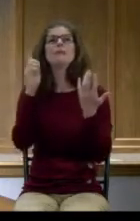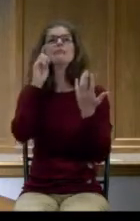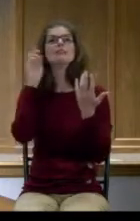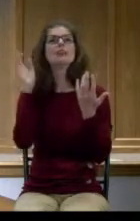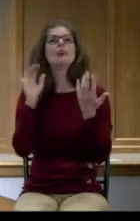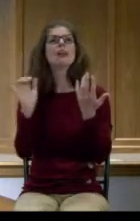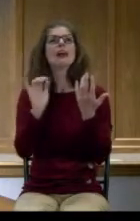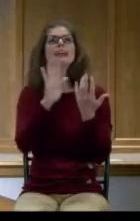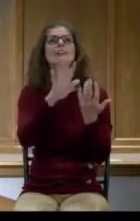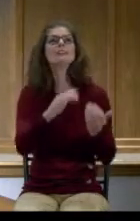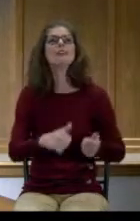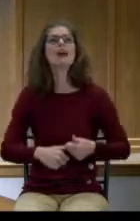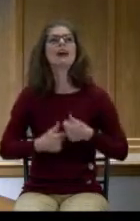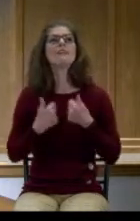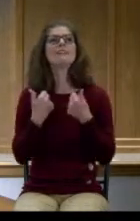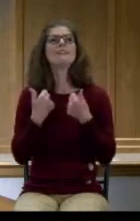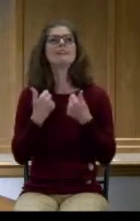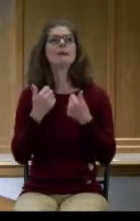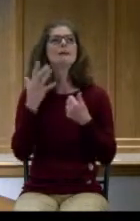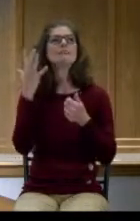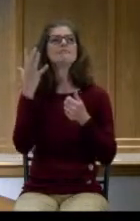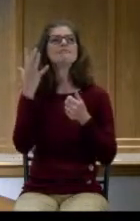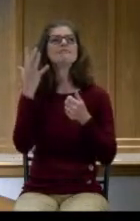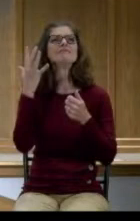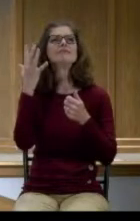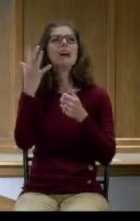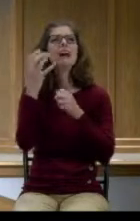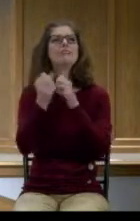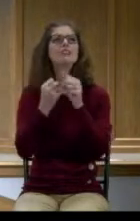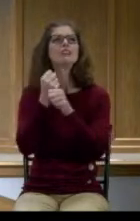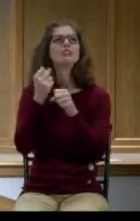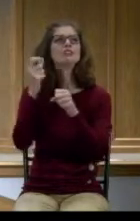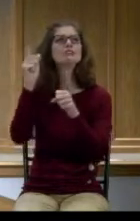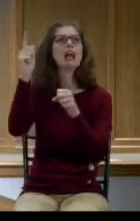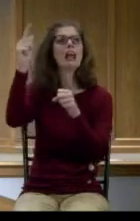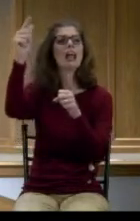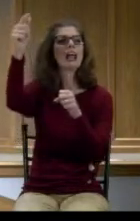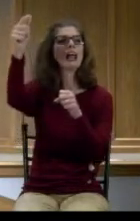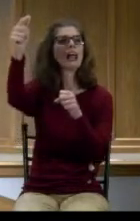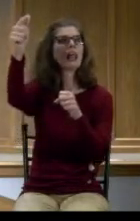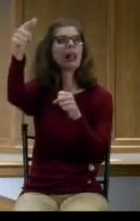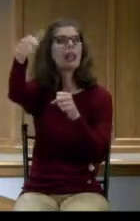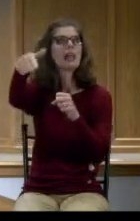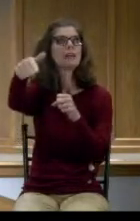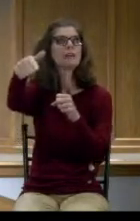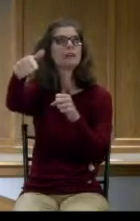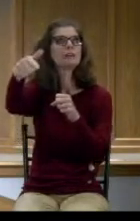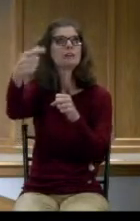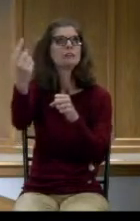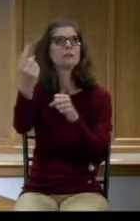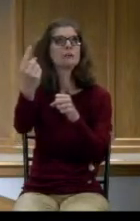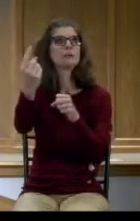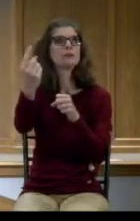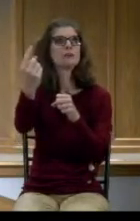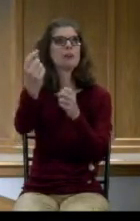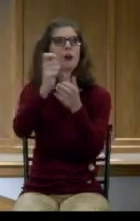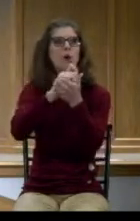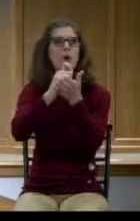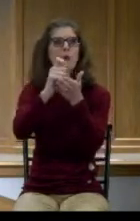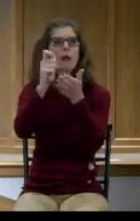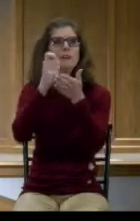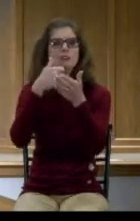some point, maybe this year, maybe it's 5 years down the road, but someone you love writes you a letter, or that they call